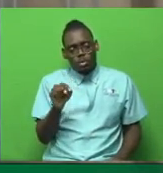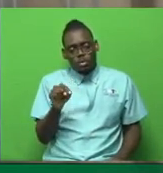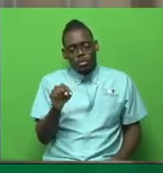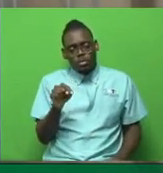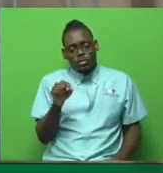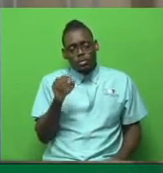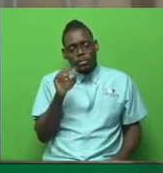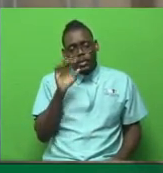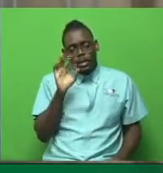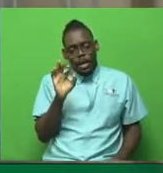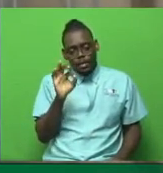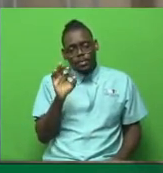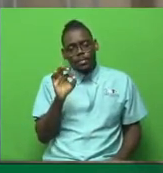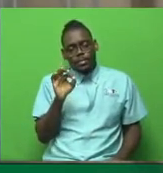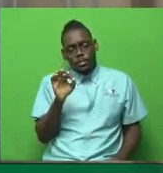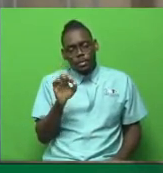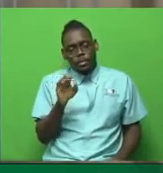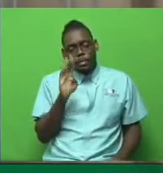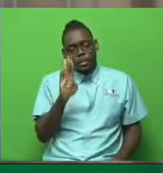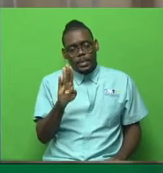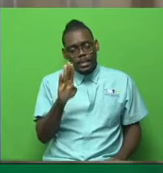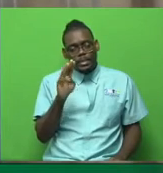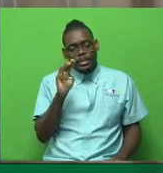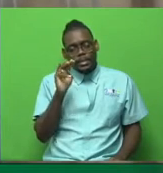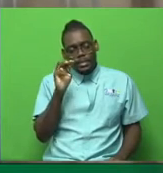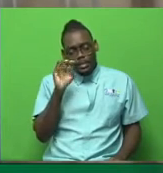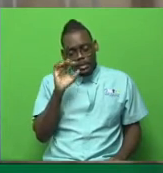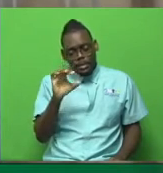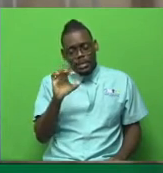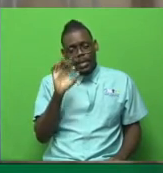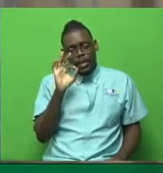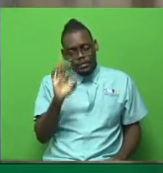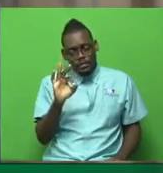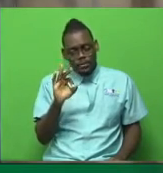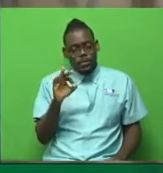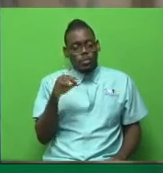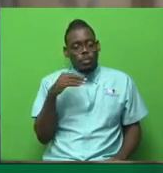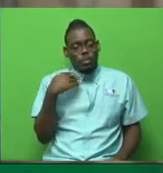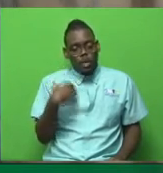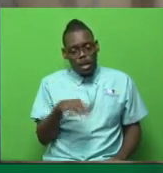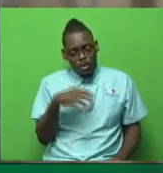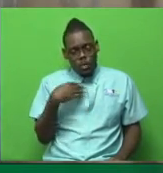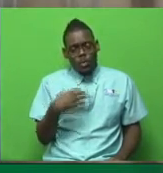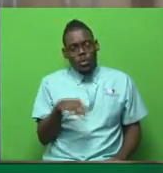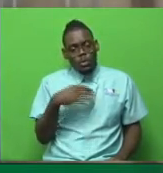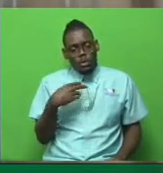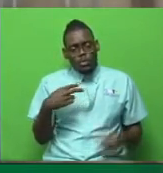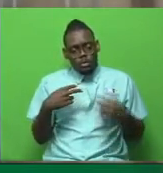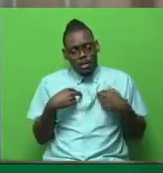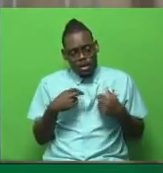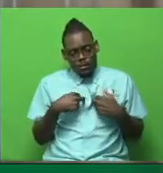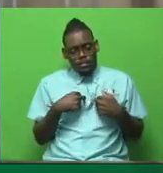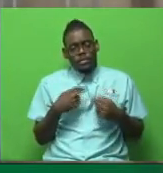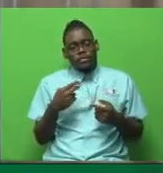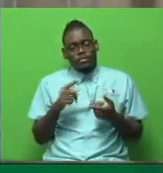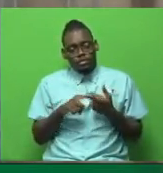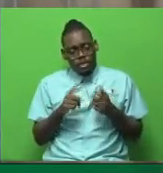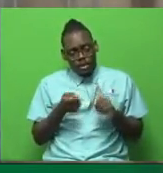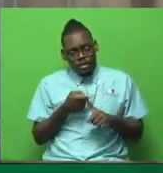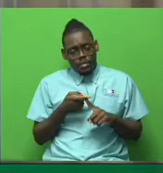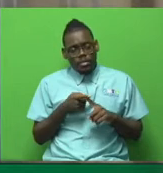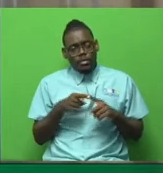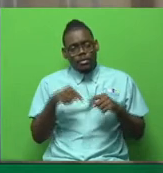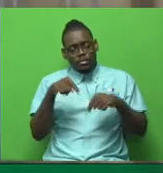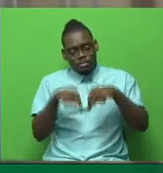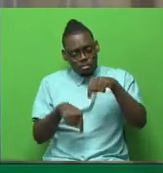billion cubic feet per day now I had friends in the energy sector calling me from Houston and everywhere else